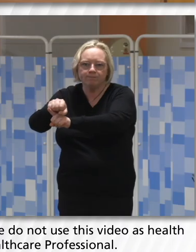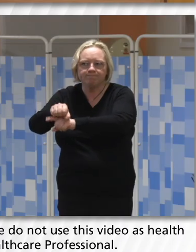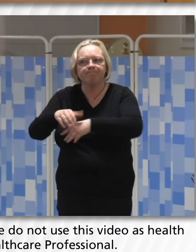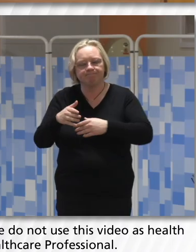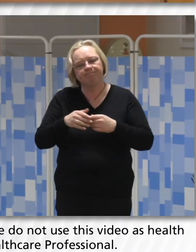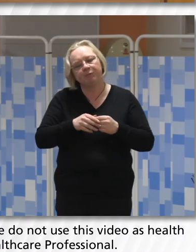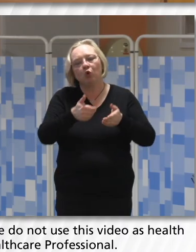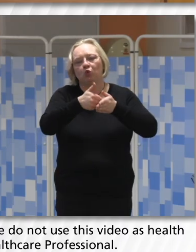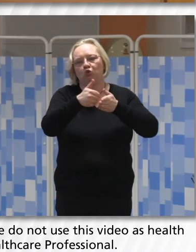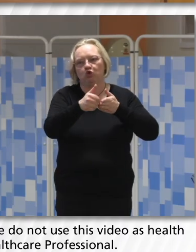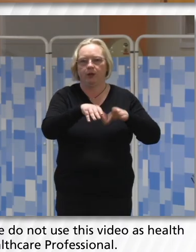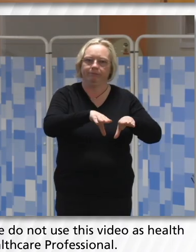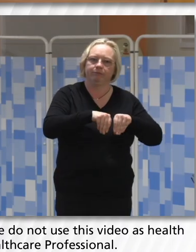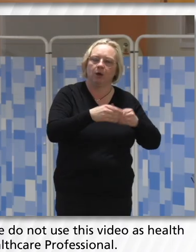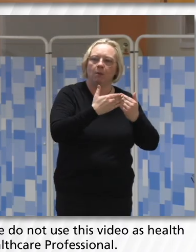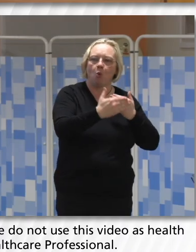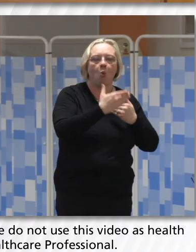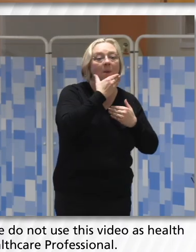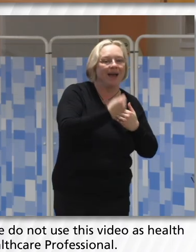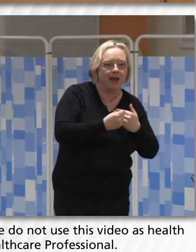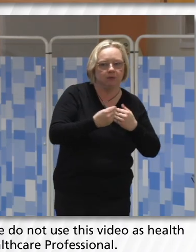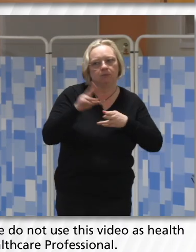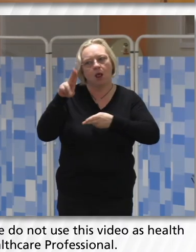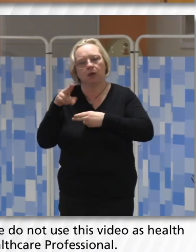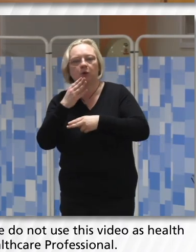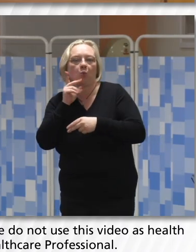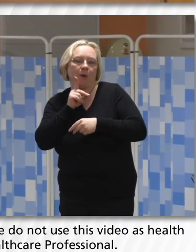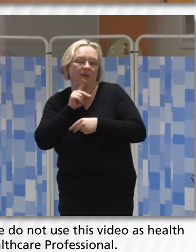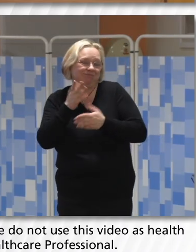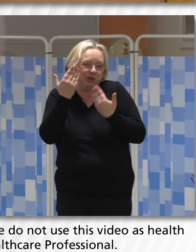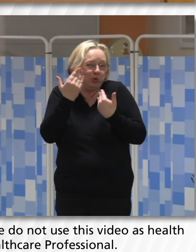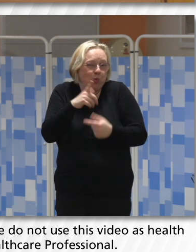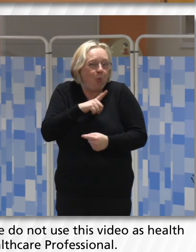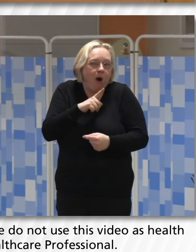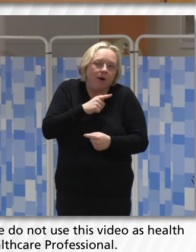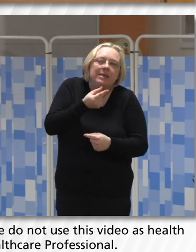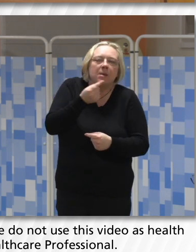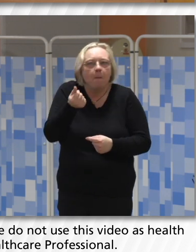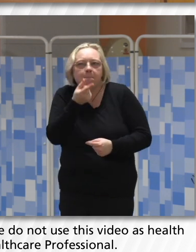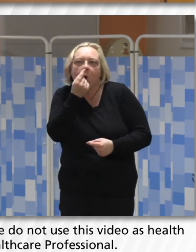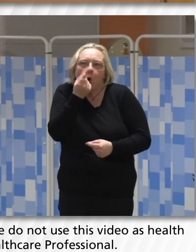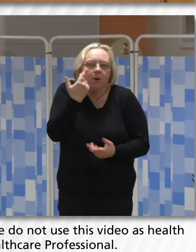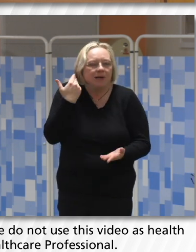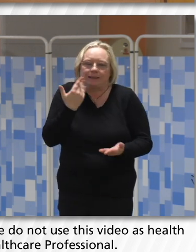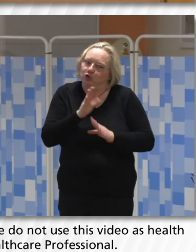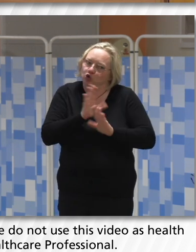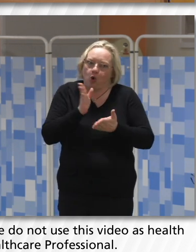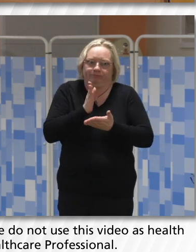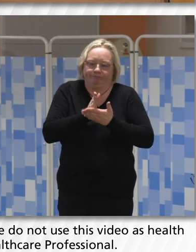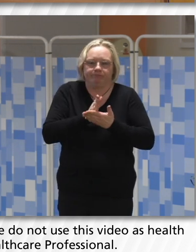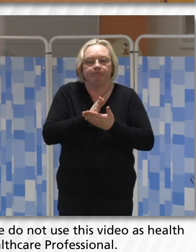men than women. We're not absolutely sure why, but there's a few potential reasons why it could be.